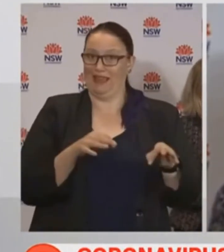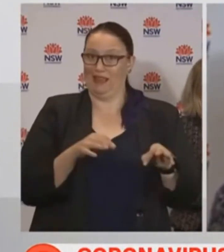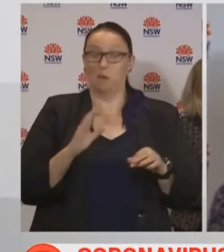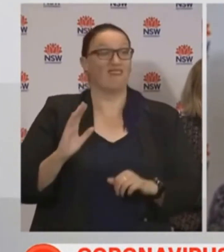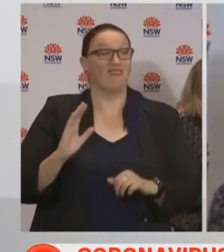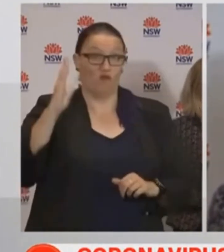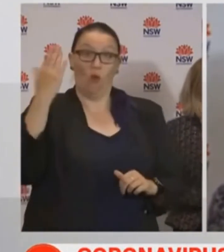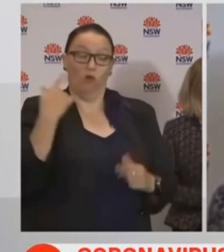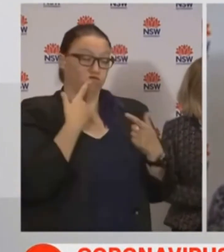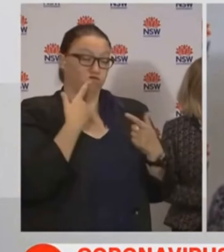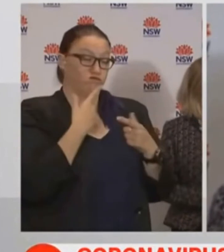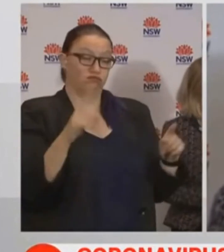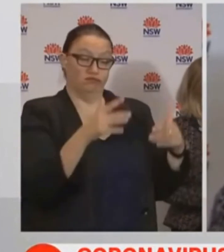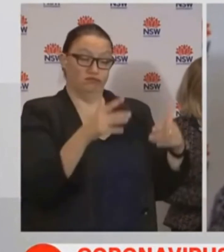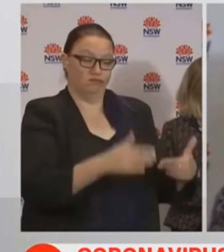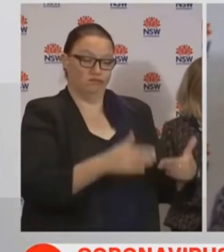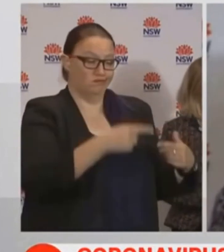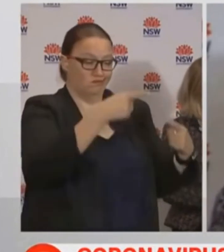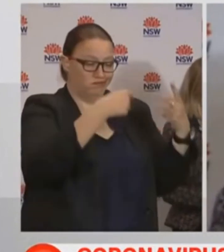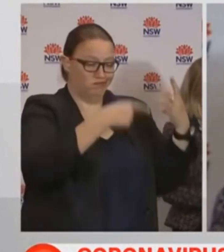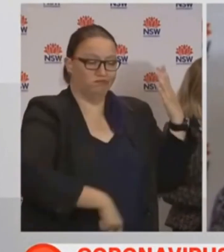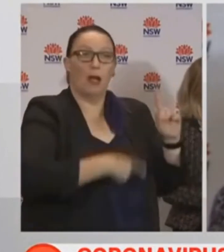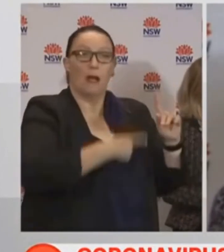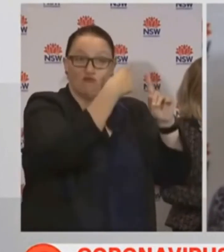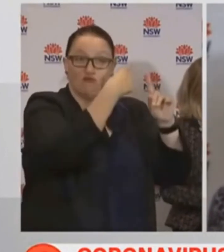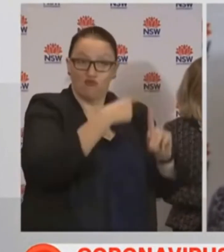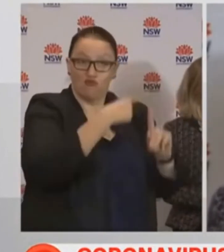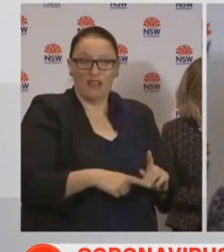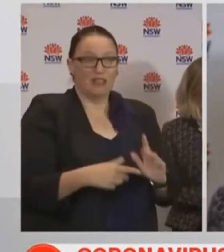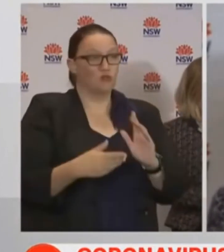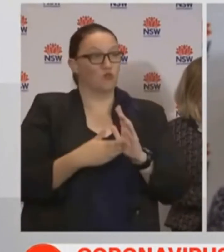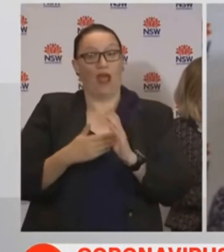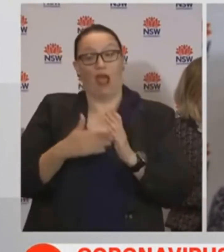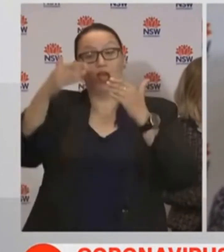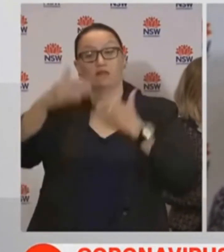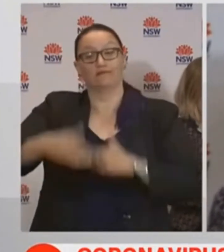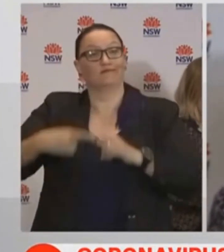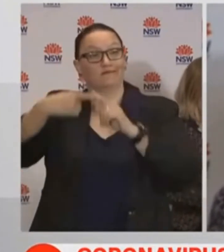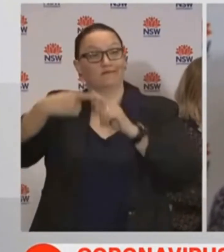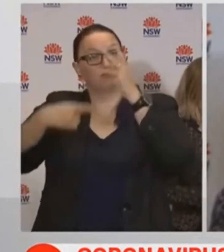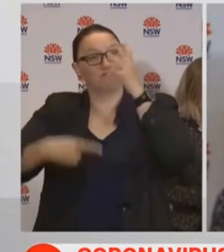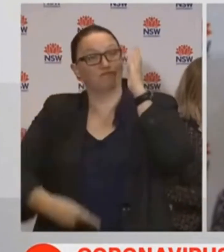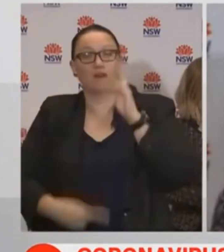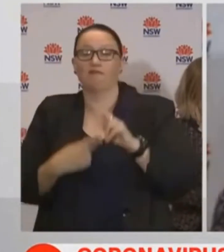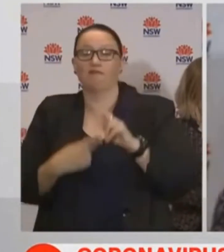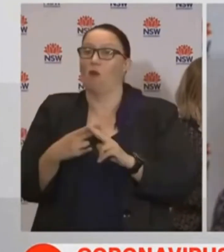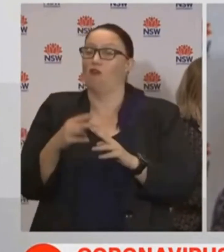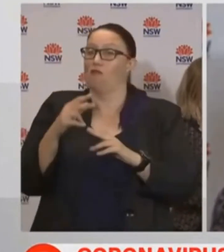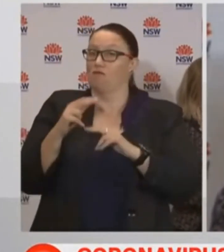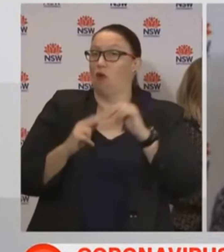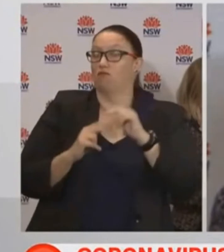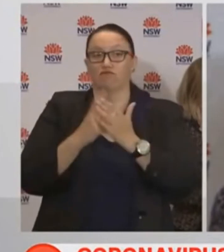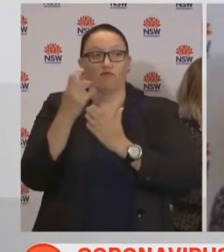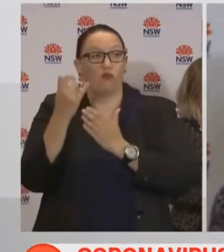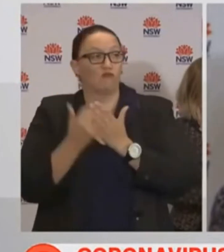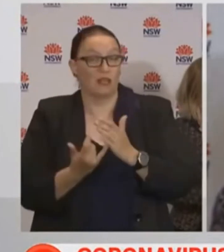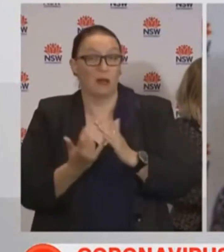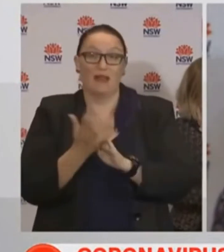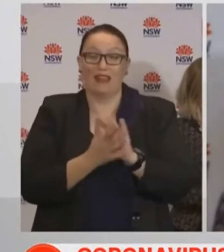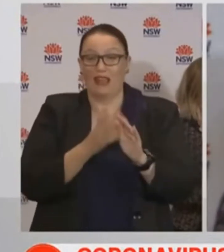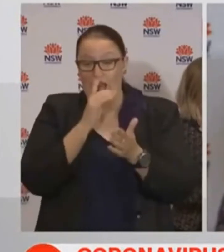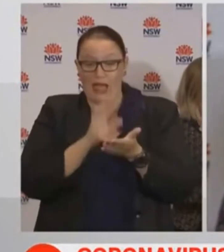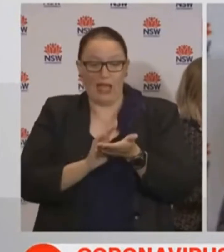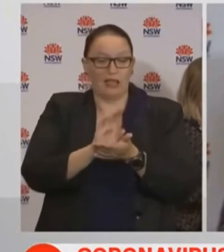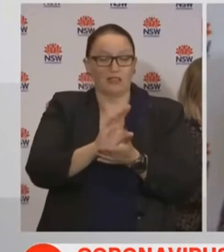approval process. Now there's a second tranche that he's announcing today, which has the potential to put in an extra